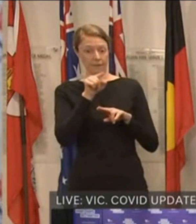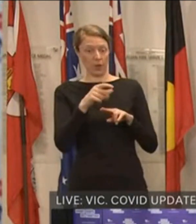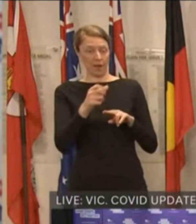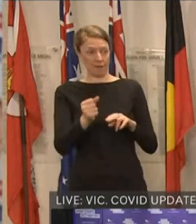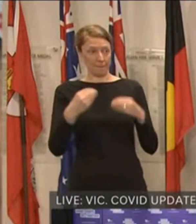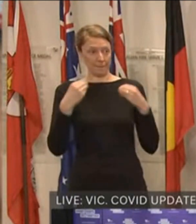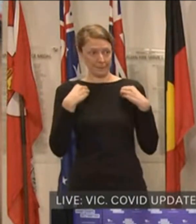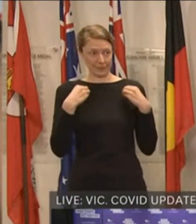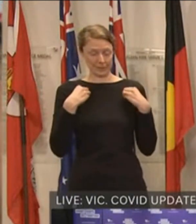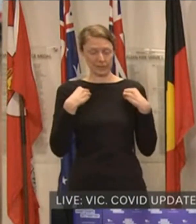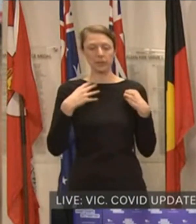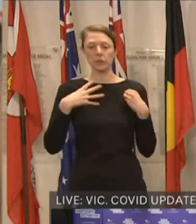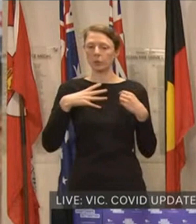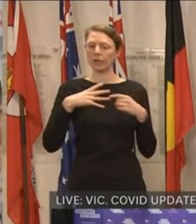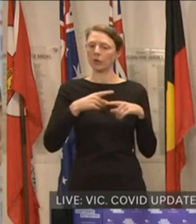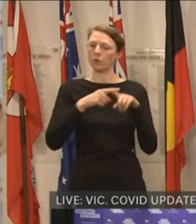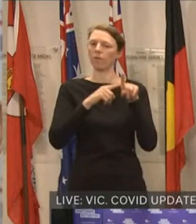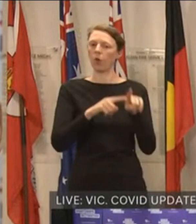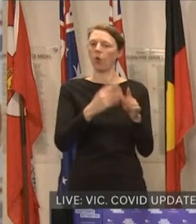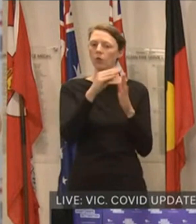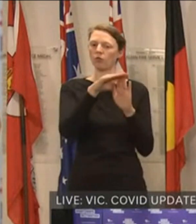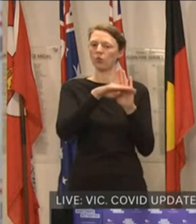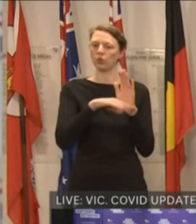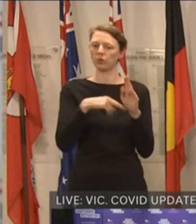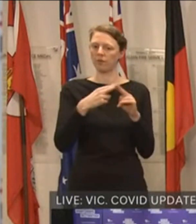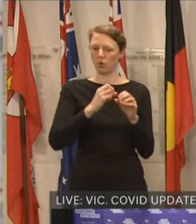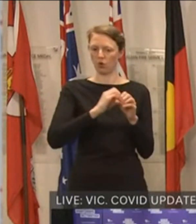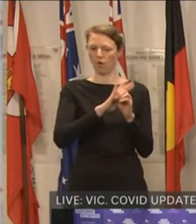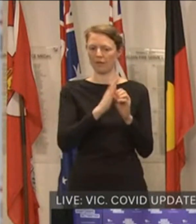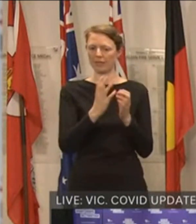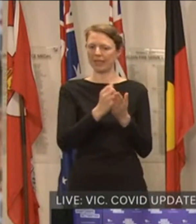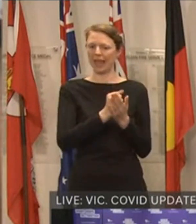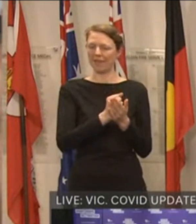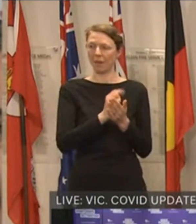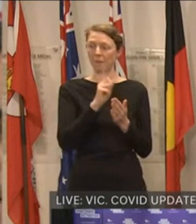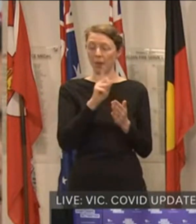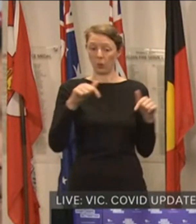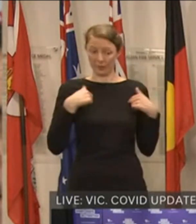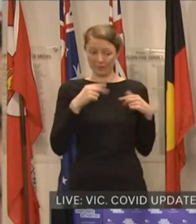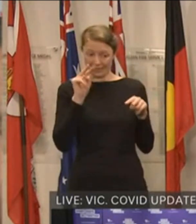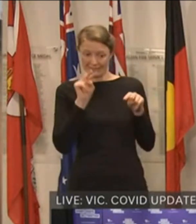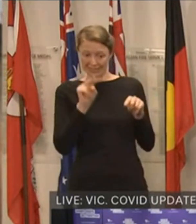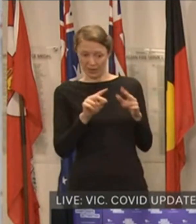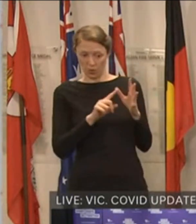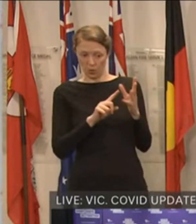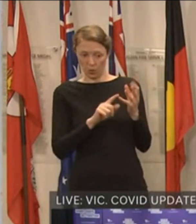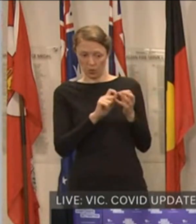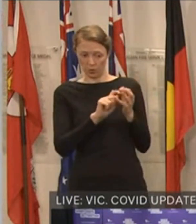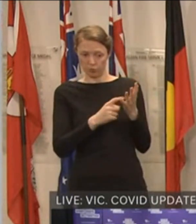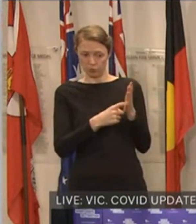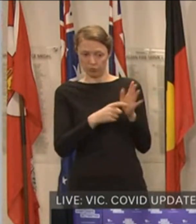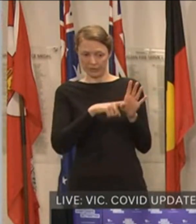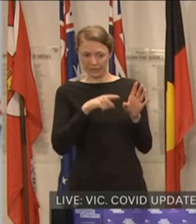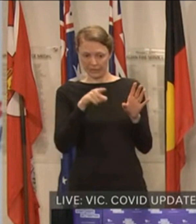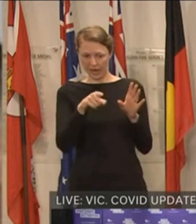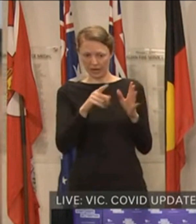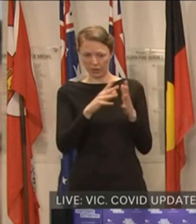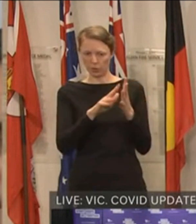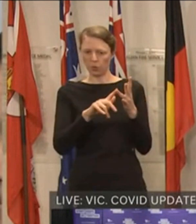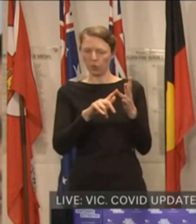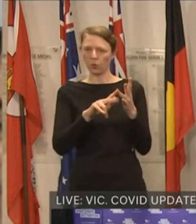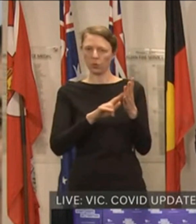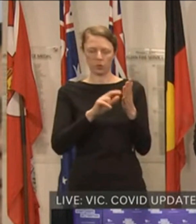actually can be the other way around, so that's why the measures are applicable to everybody. Is it going to be okay for fans to keep going to sporting events, for instance,